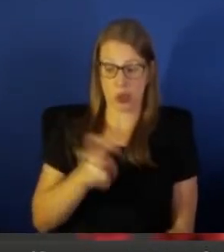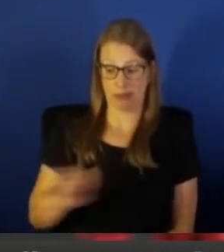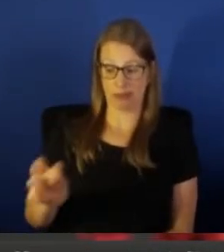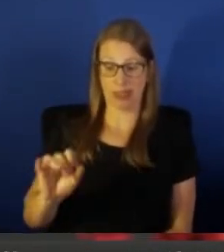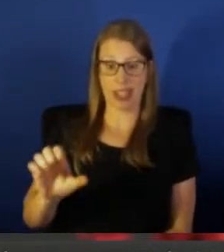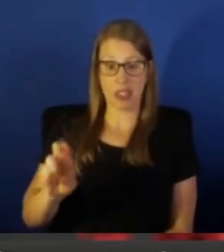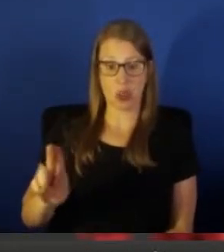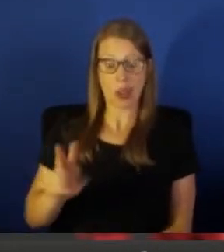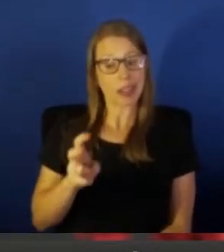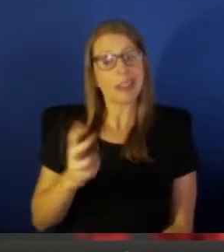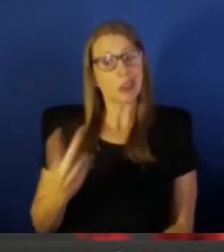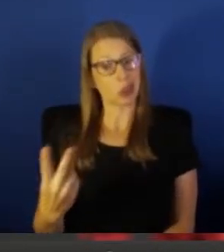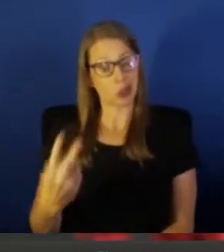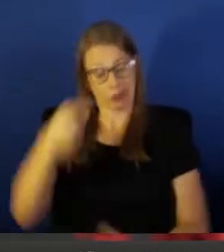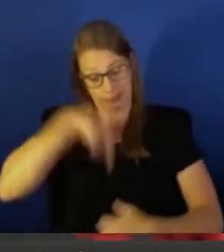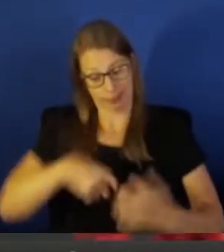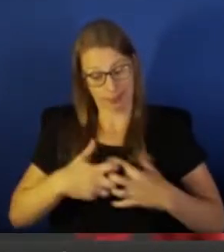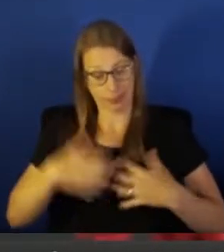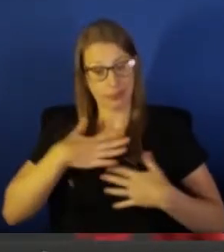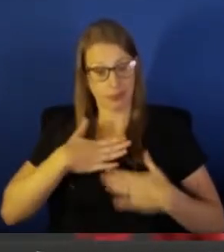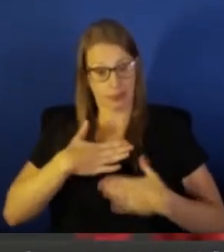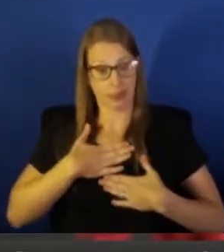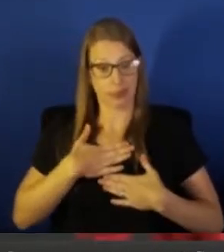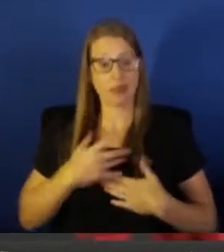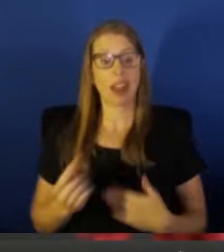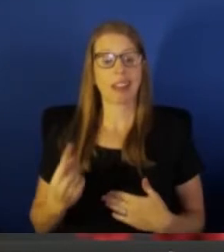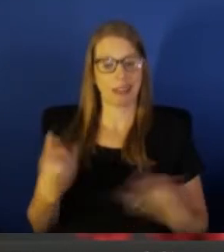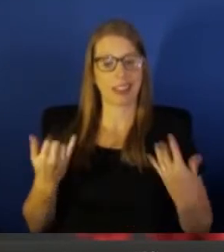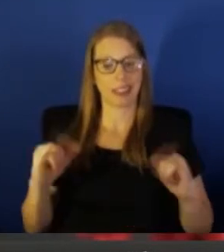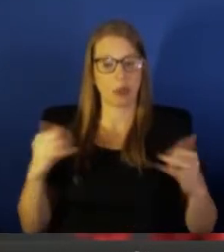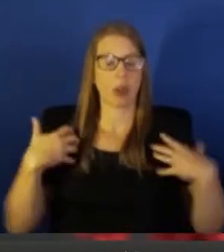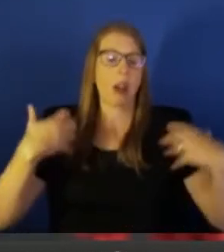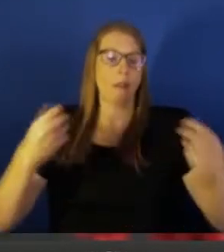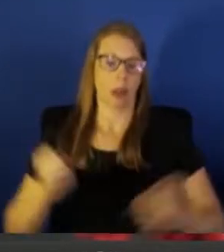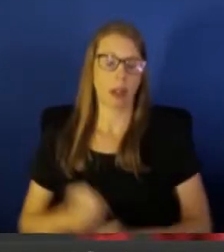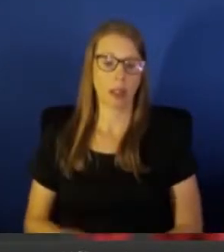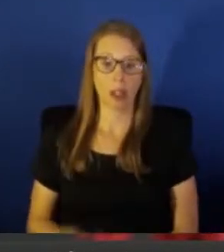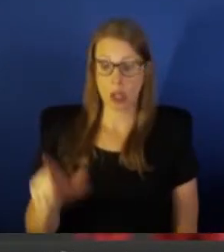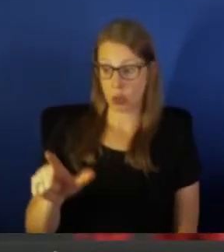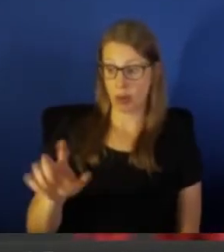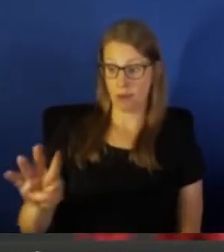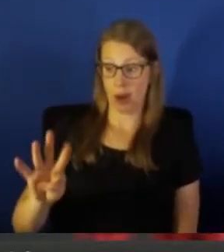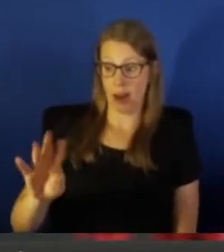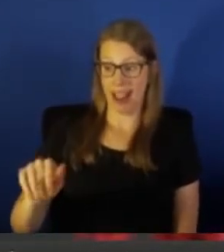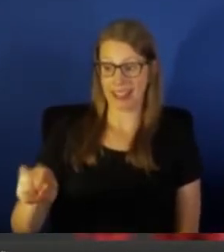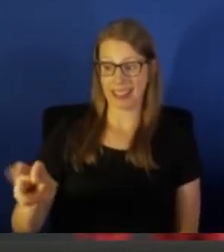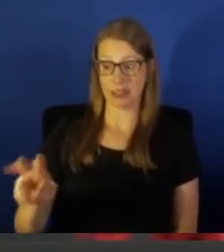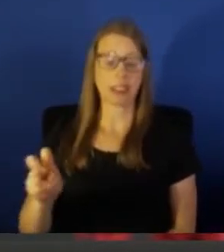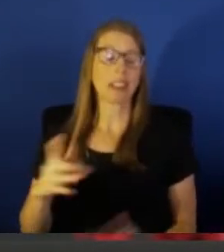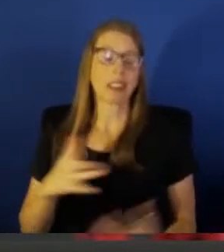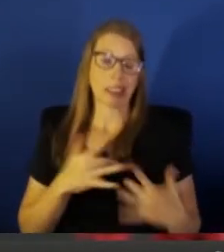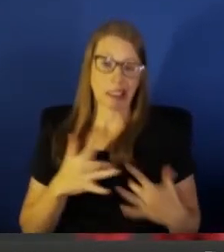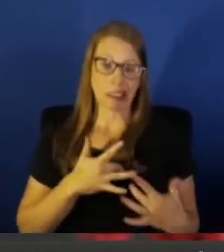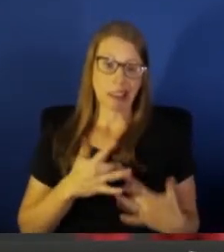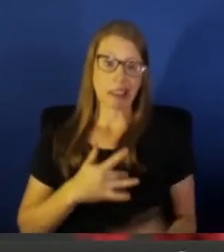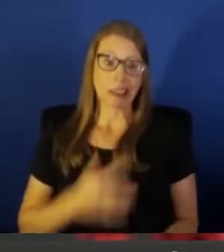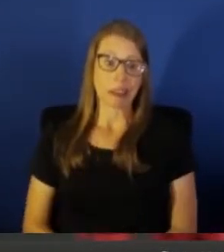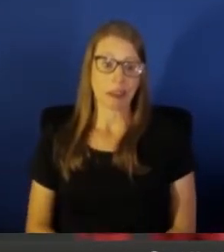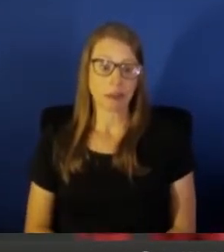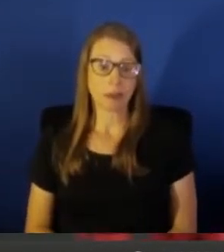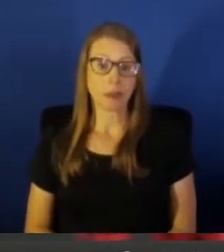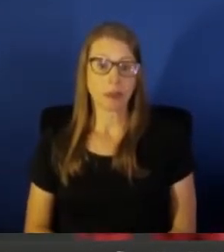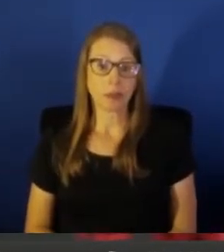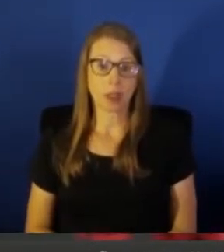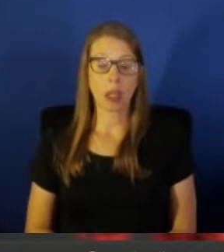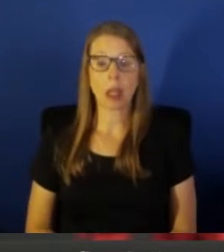those on the ventilator. Still 11 in that recovery period, but the 24 active is, it's a little concerning. It certainly is less than where we have peaked